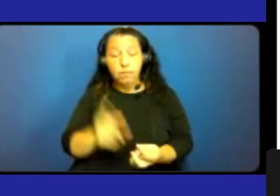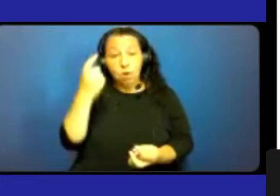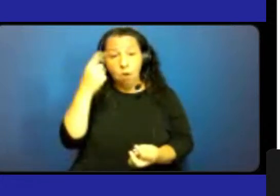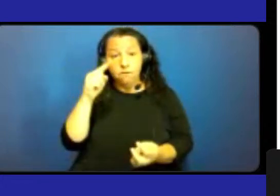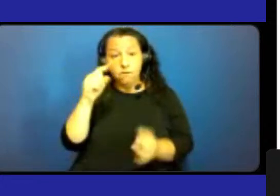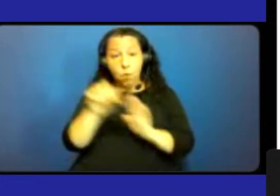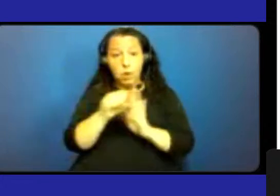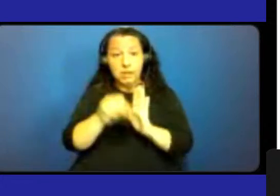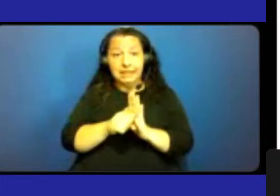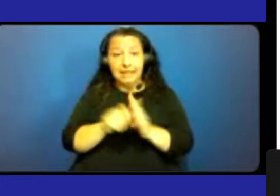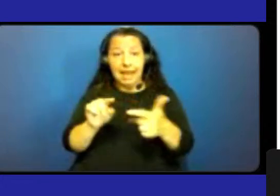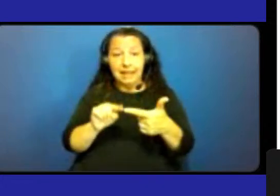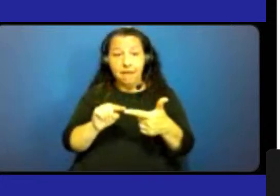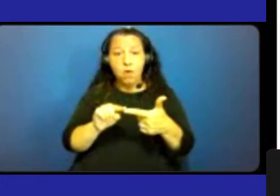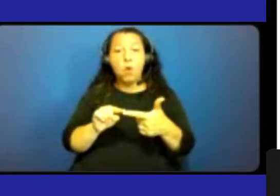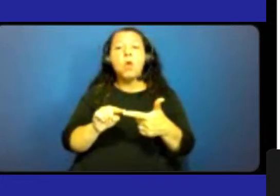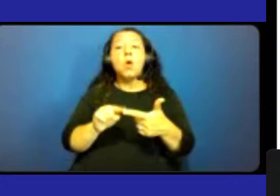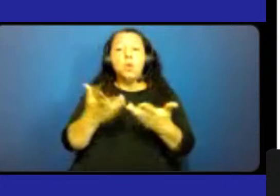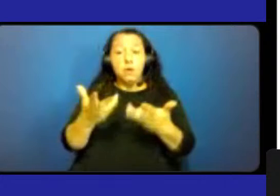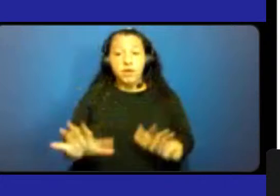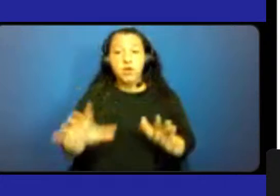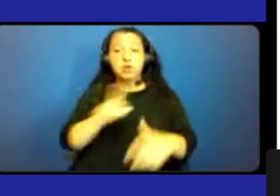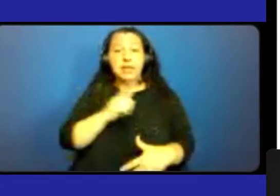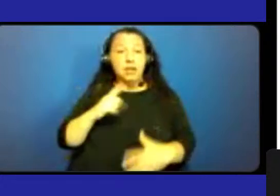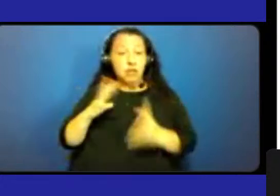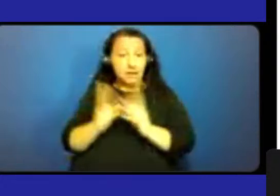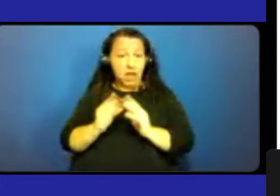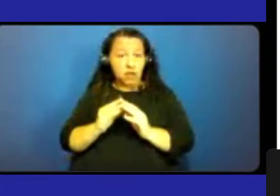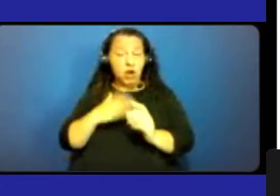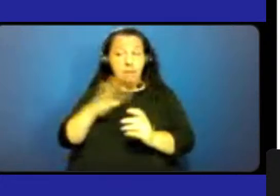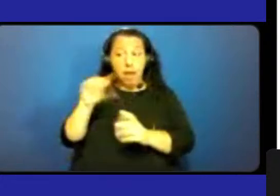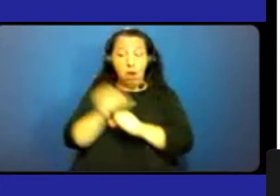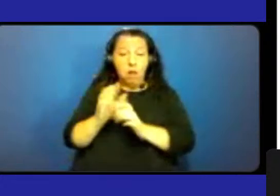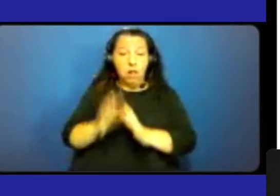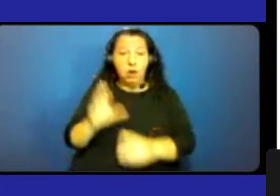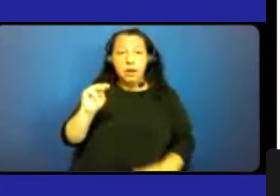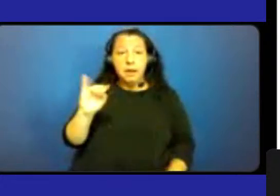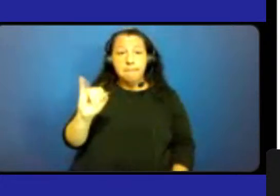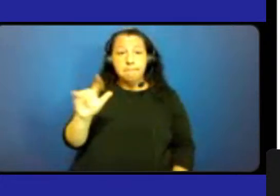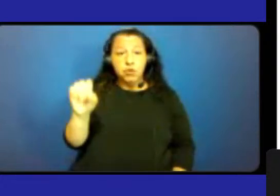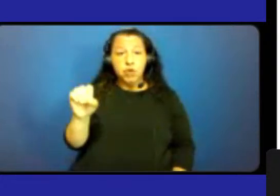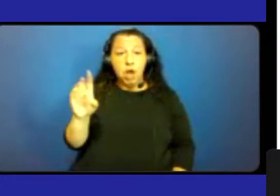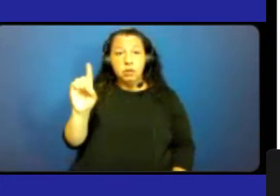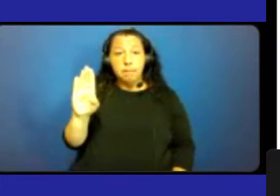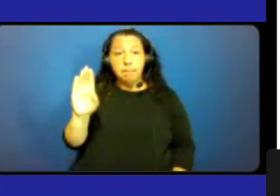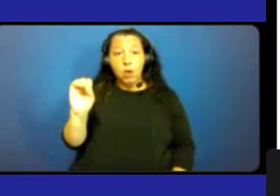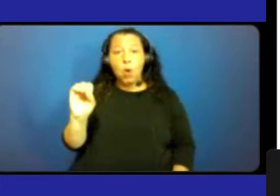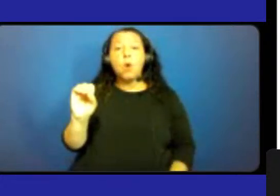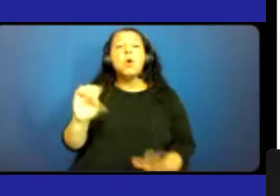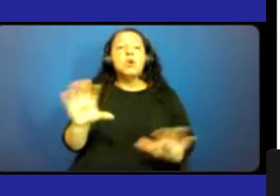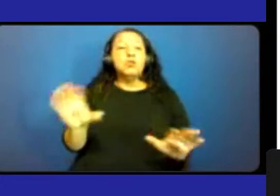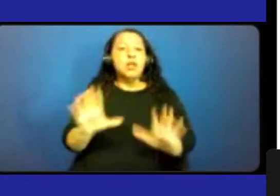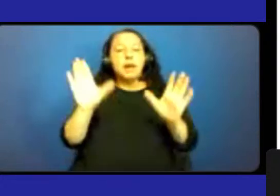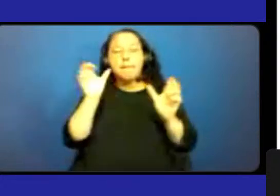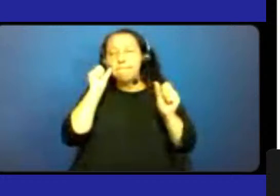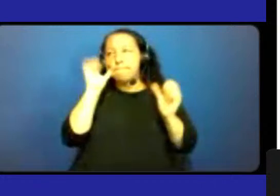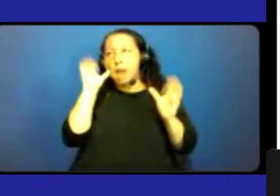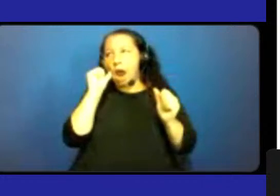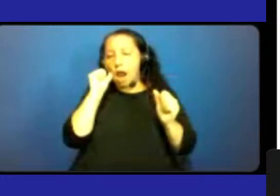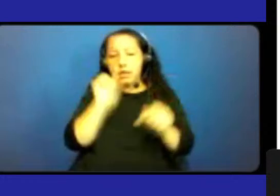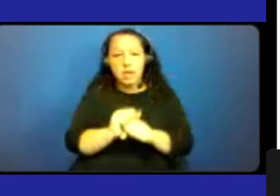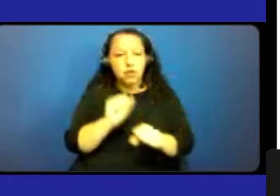of the legislative session. My colleague, my team member, Michelle DeBacco, of course, did a Herculean job. This was more